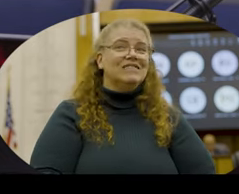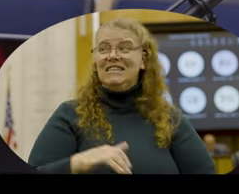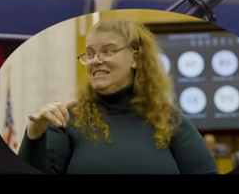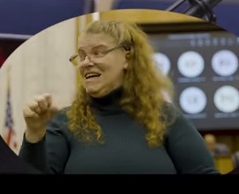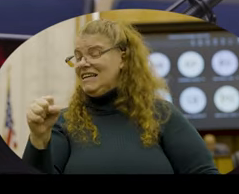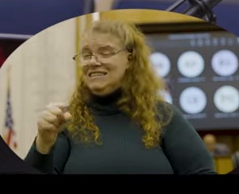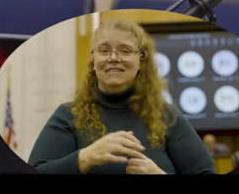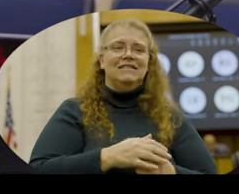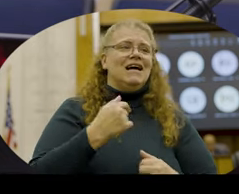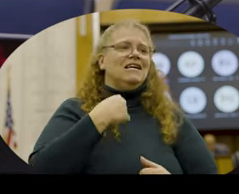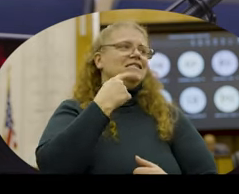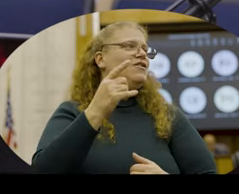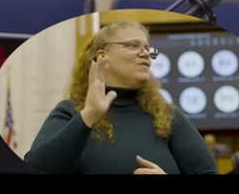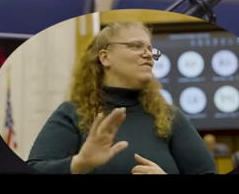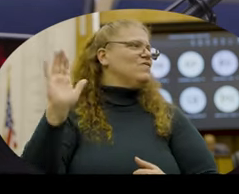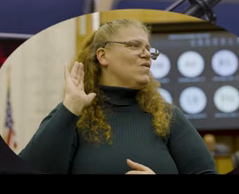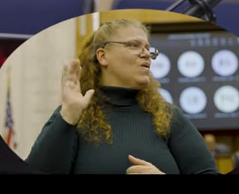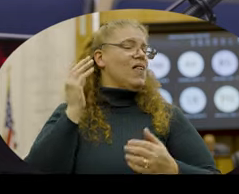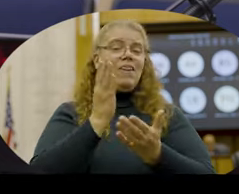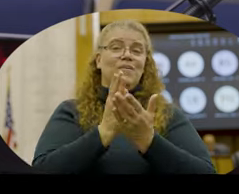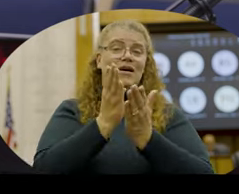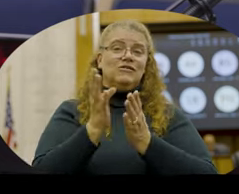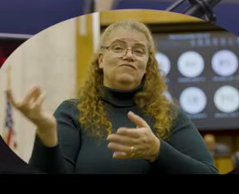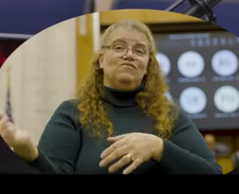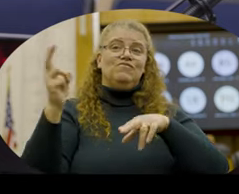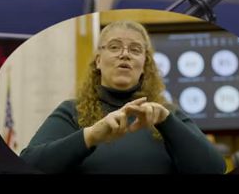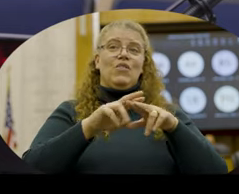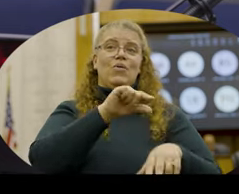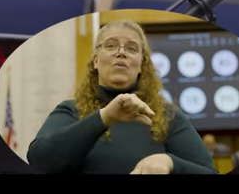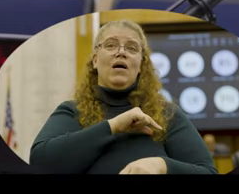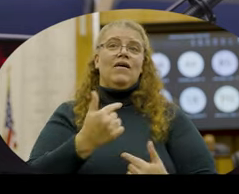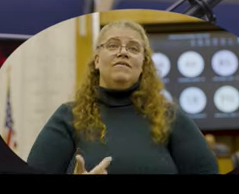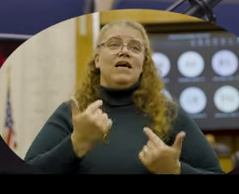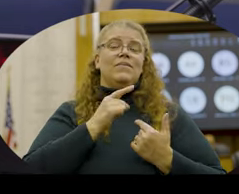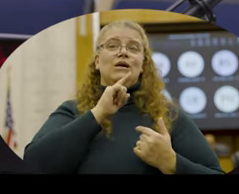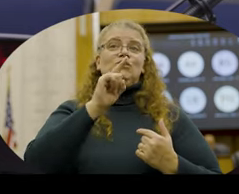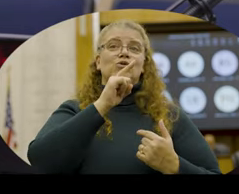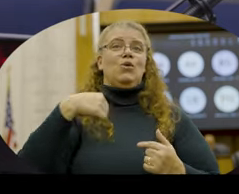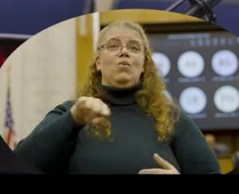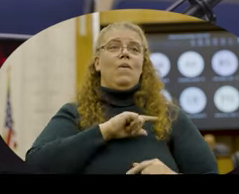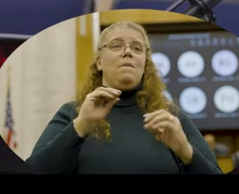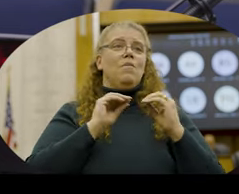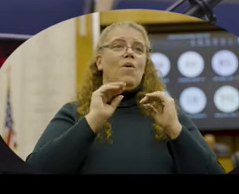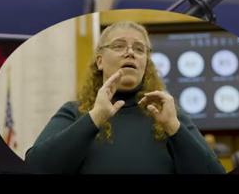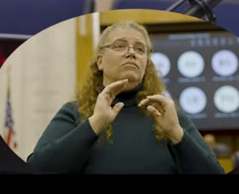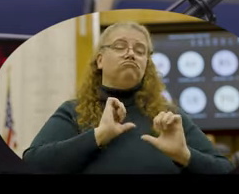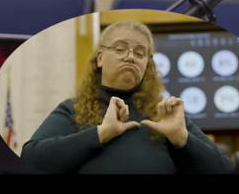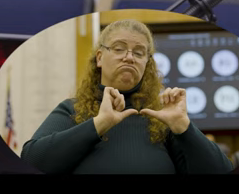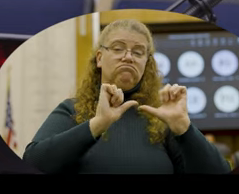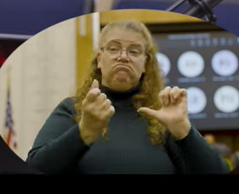few public service jobs are harder than being a police officer and a firefighter. And in recent years have made recruitment and retention